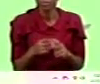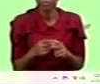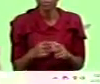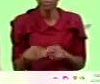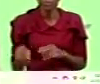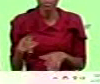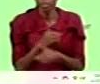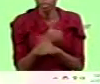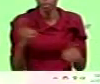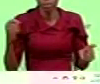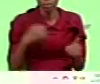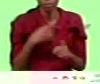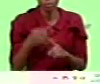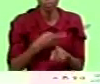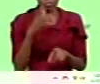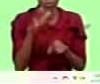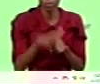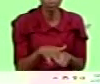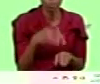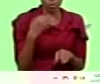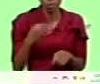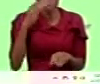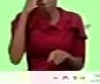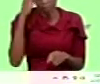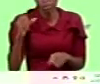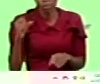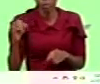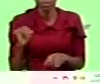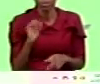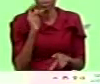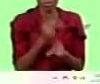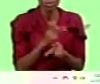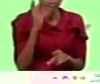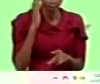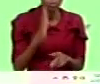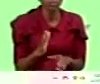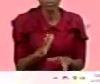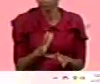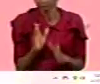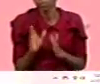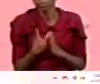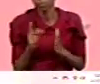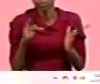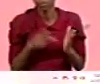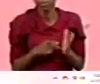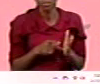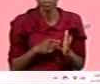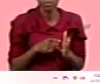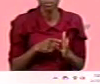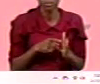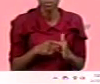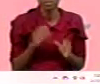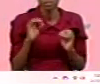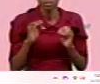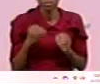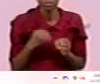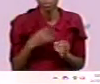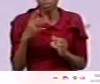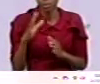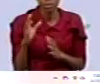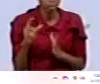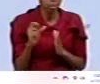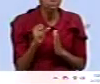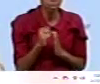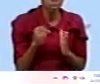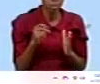to shine upon thy servant, and teach me thy statutes. Rivers of water has run down my eyes, because they kept not thy law. Righteous art thou,